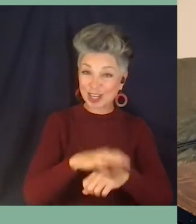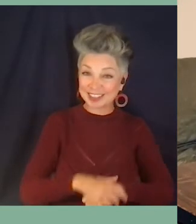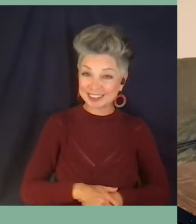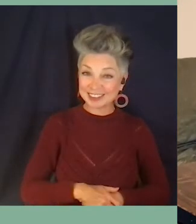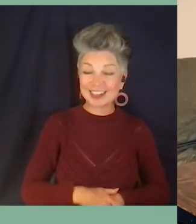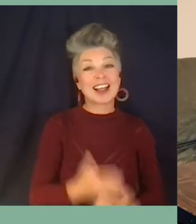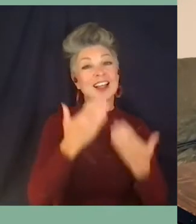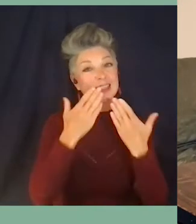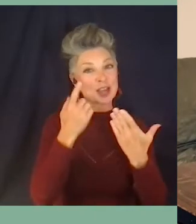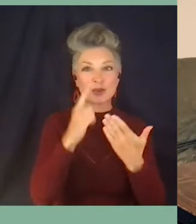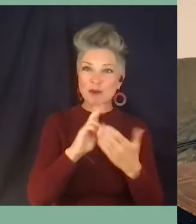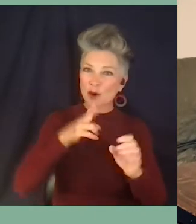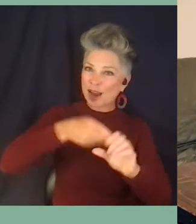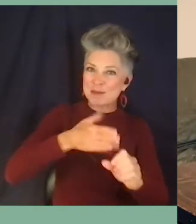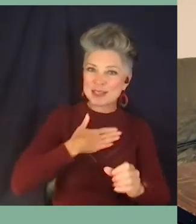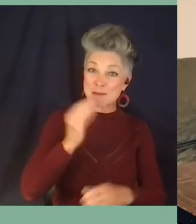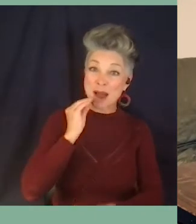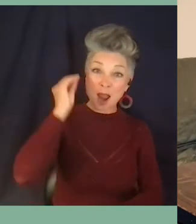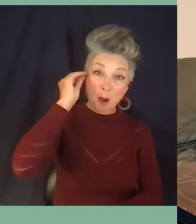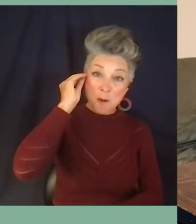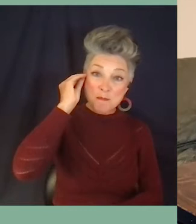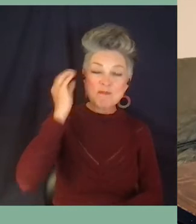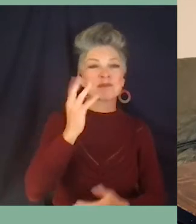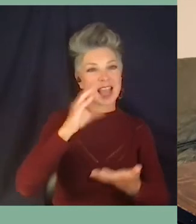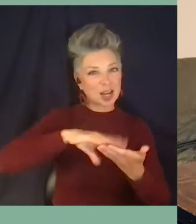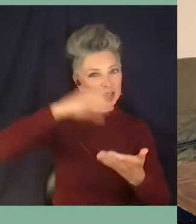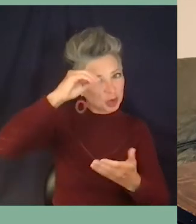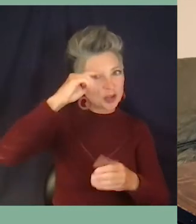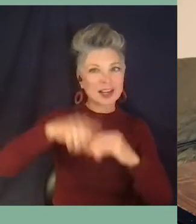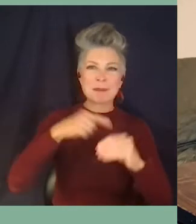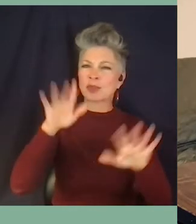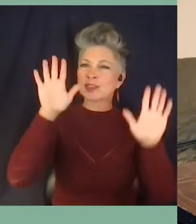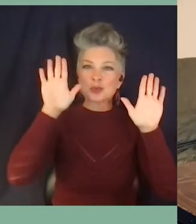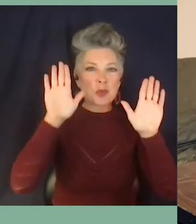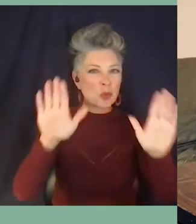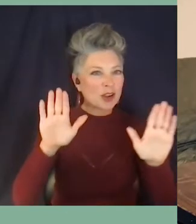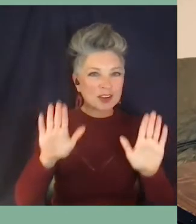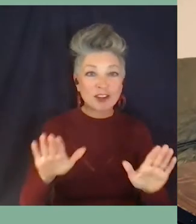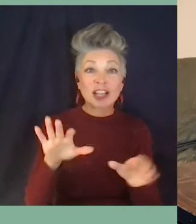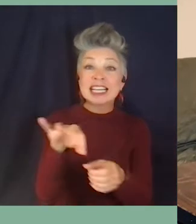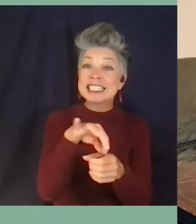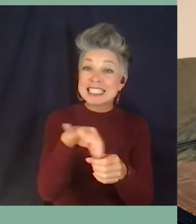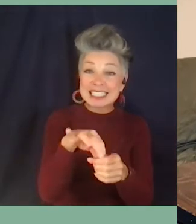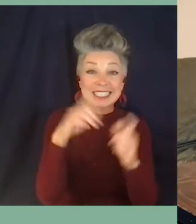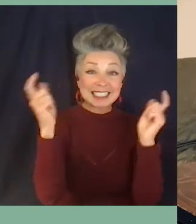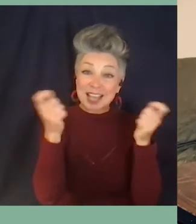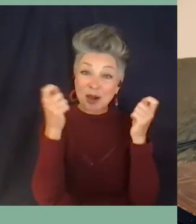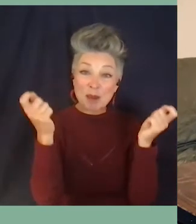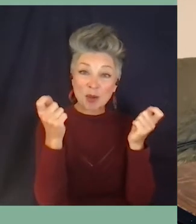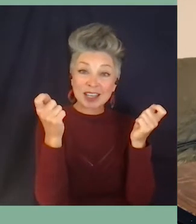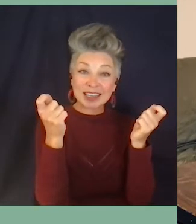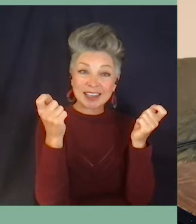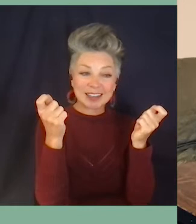Thank you for coming to my home and learning about this wonderful tea